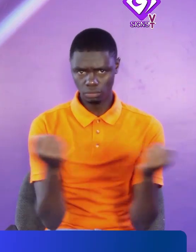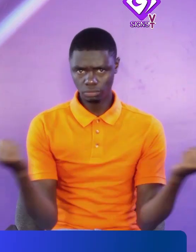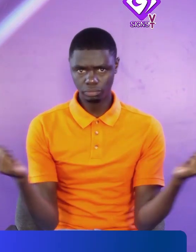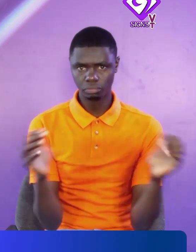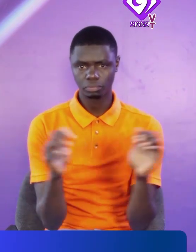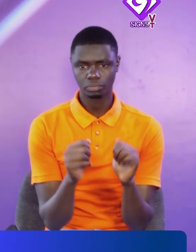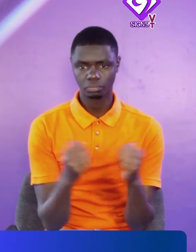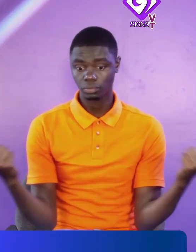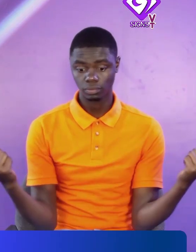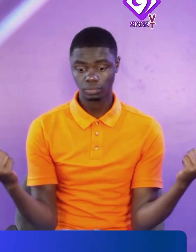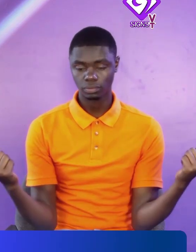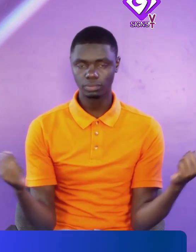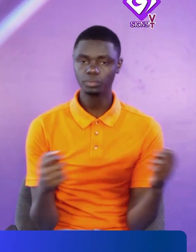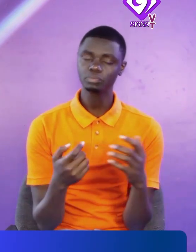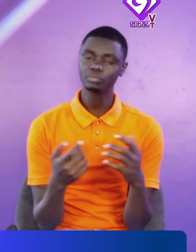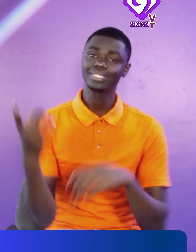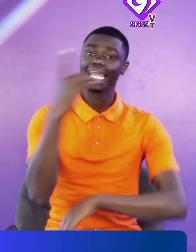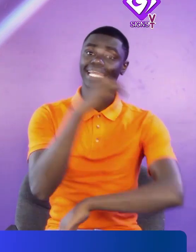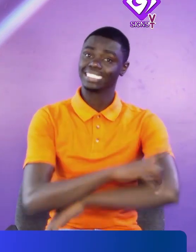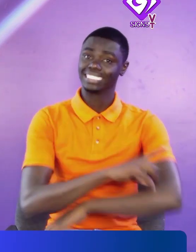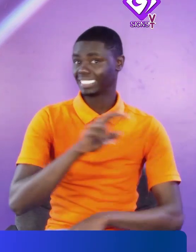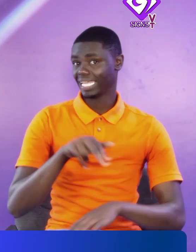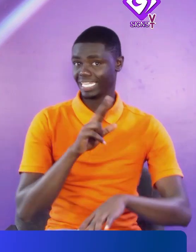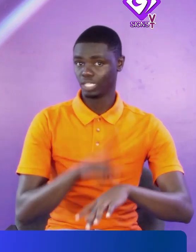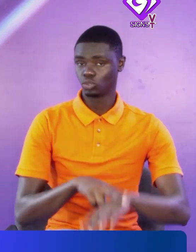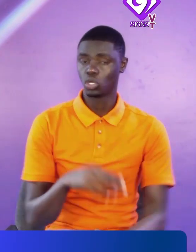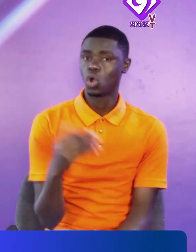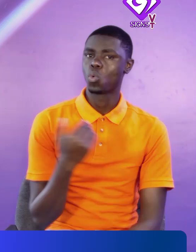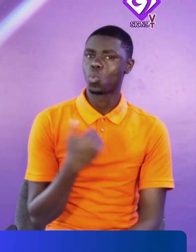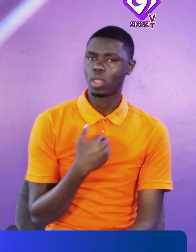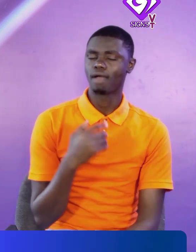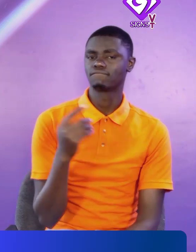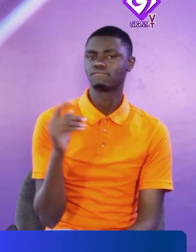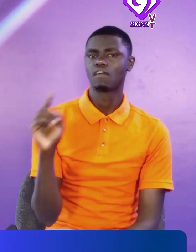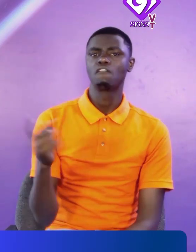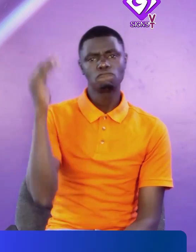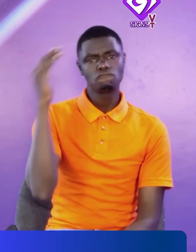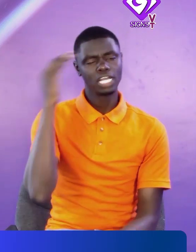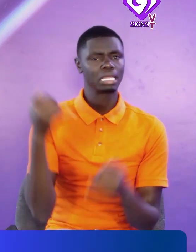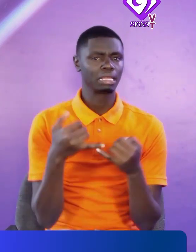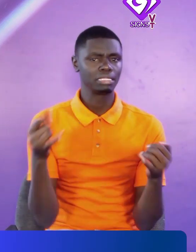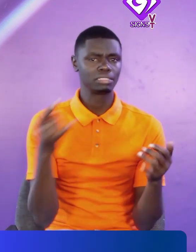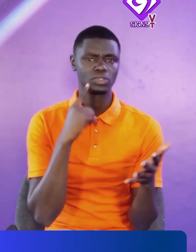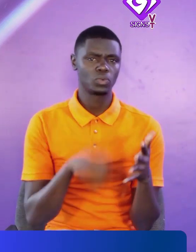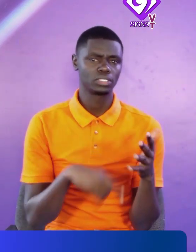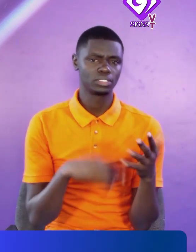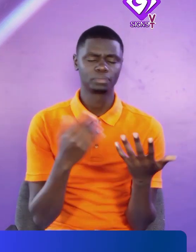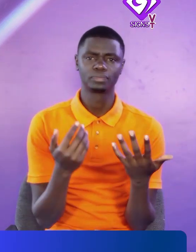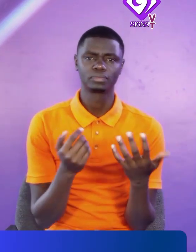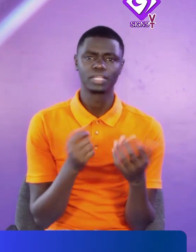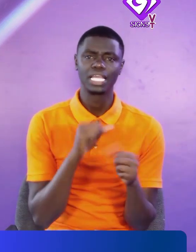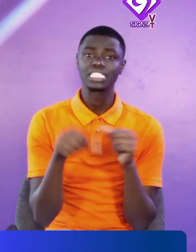concerned. And we are going to start with the Daily Nation. And we have the first headline over there reading that the inside, it's about the